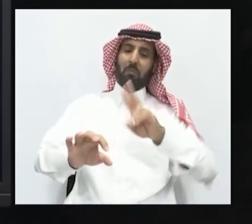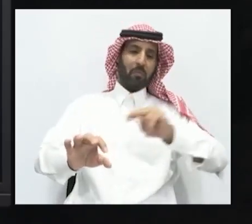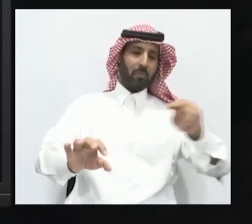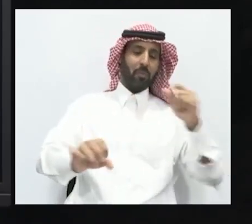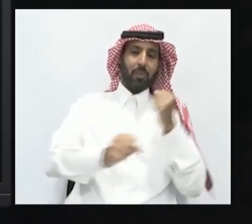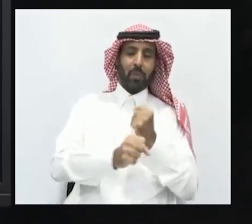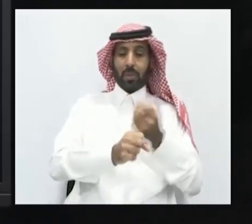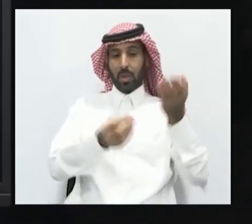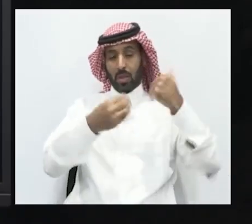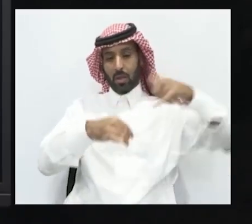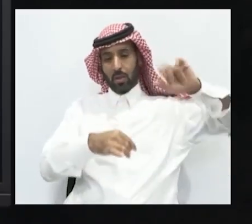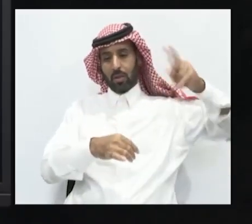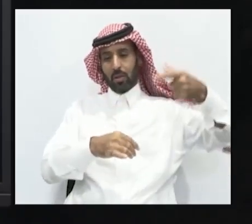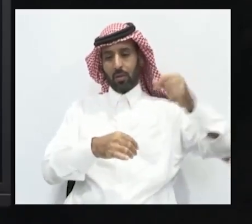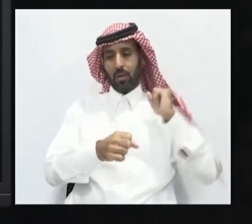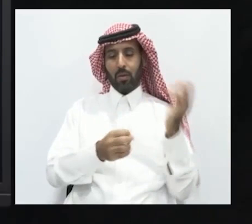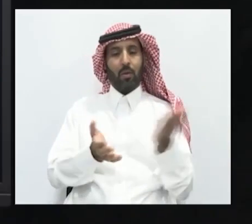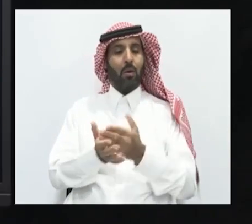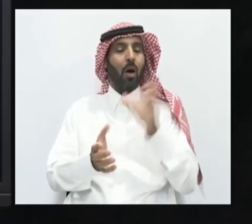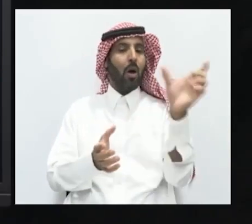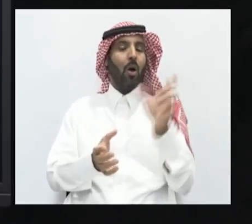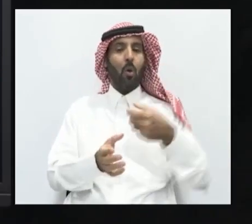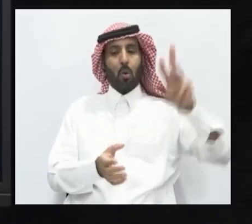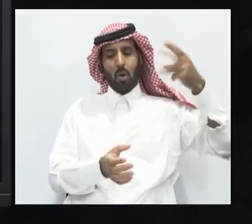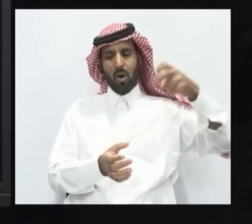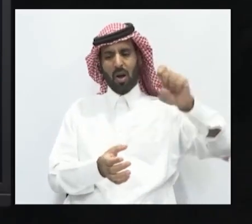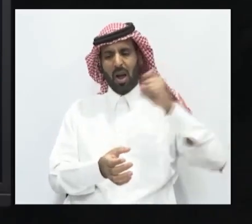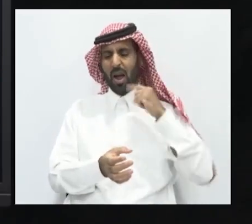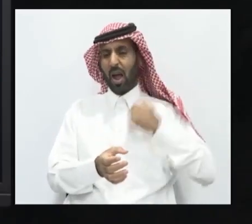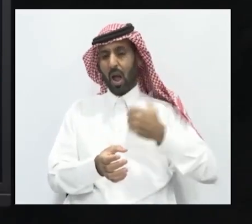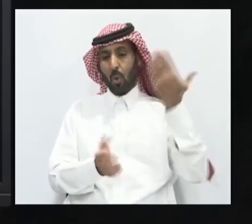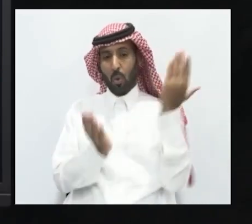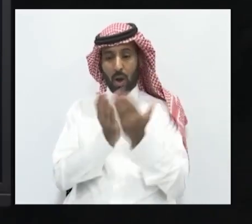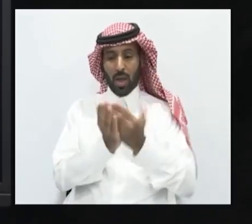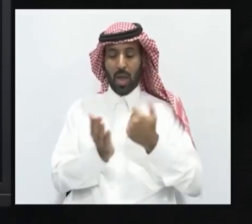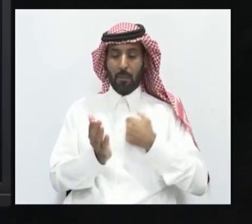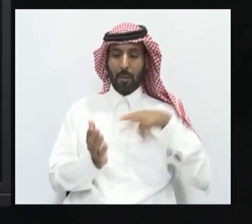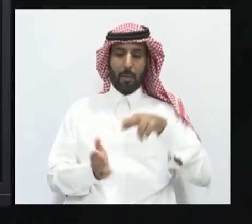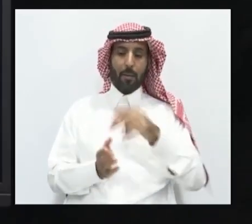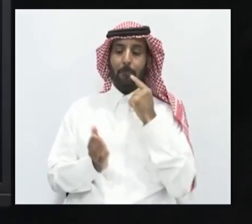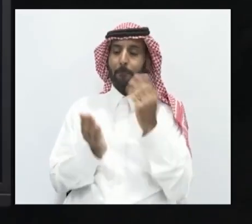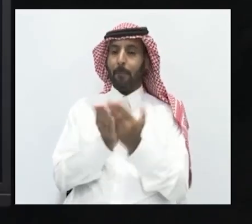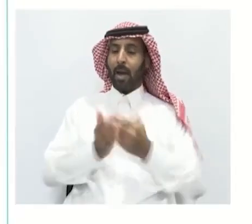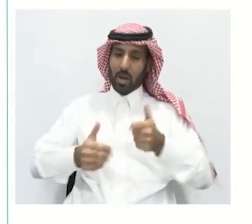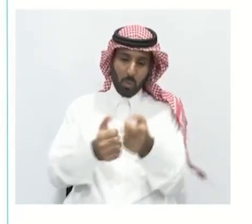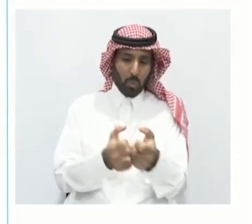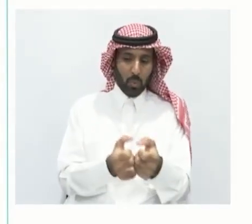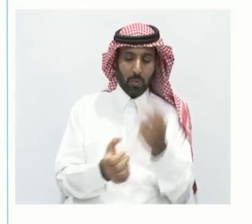use the past progressive with the word while. While I was studying, my brother was playing.